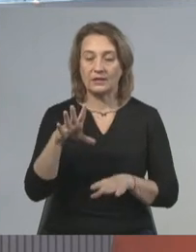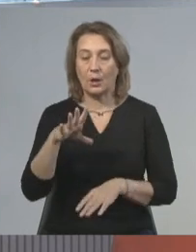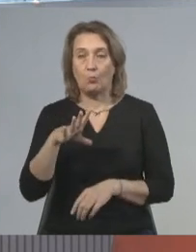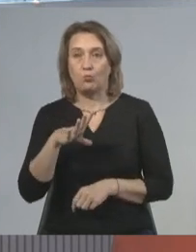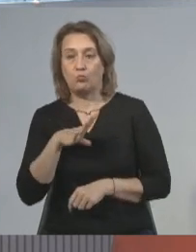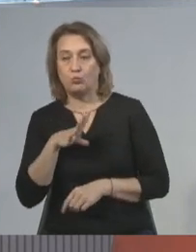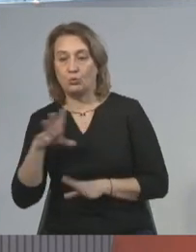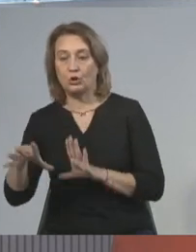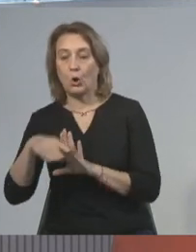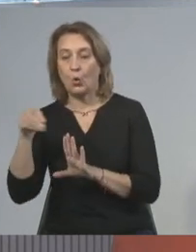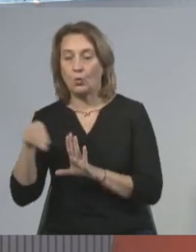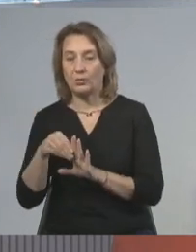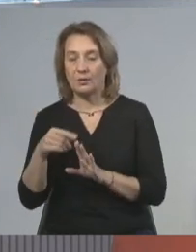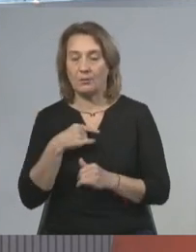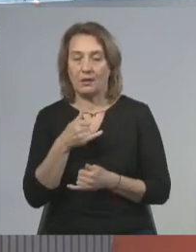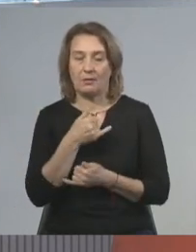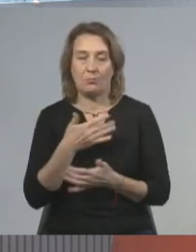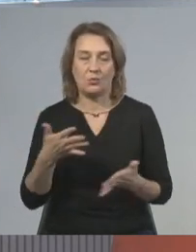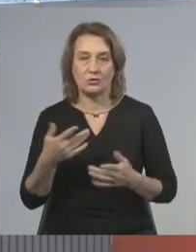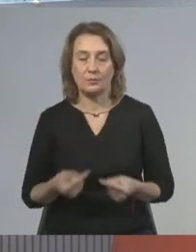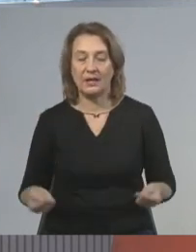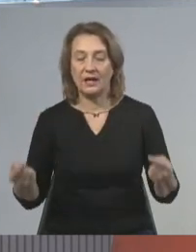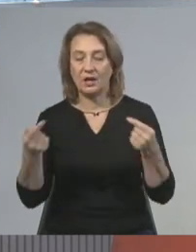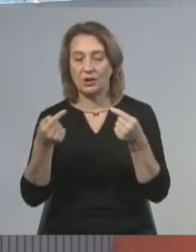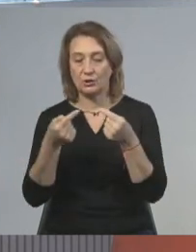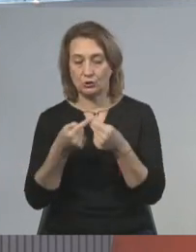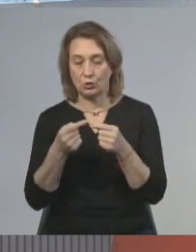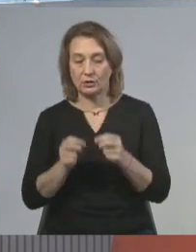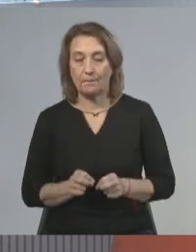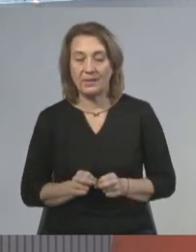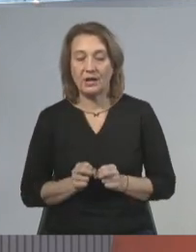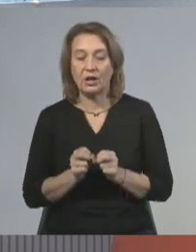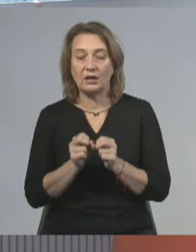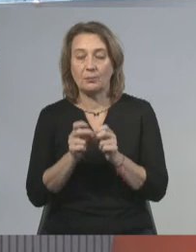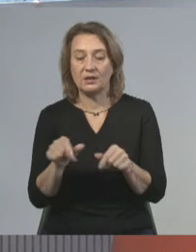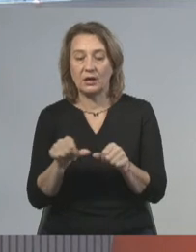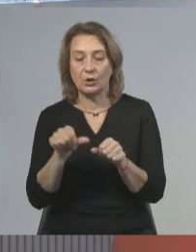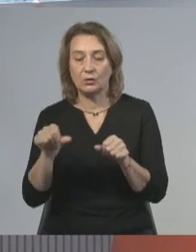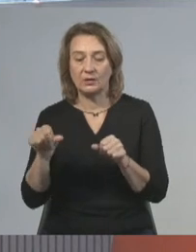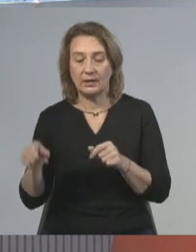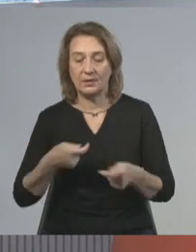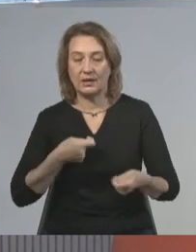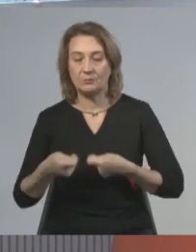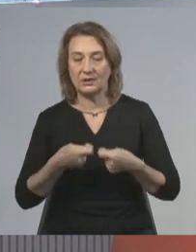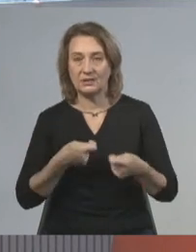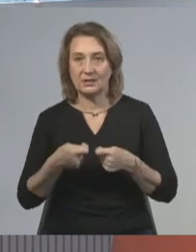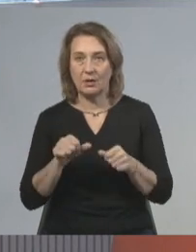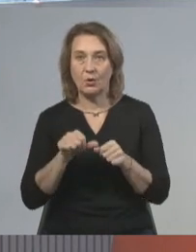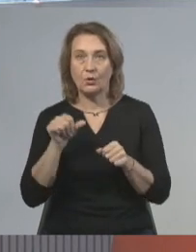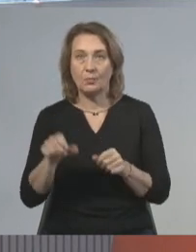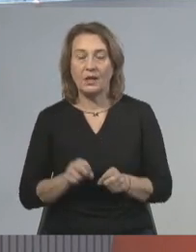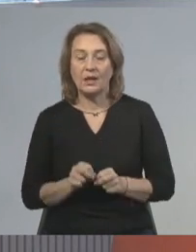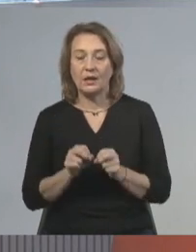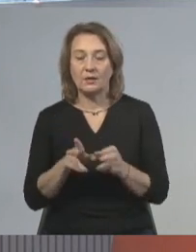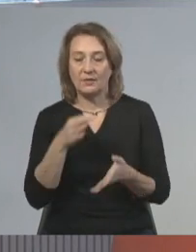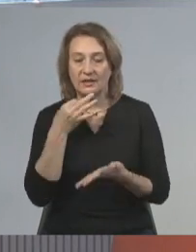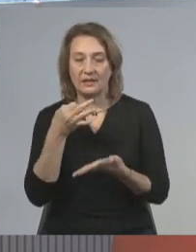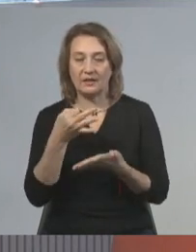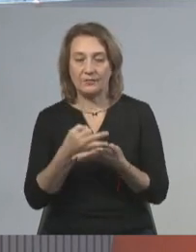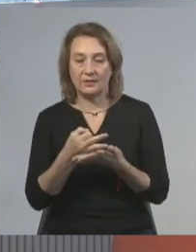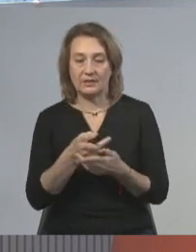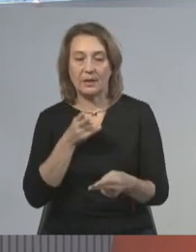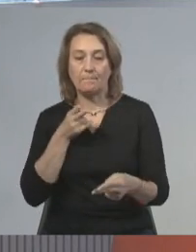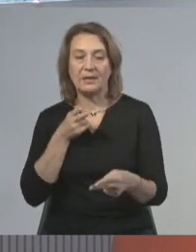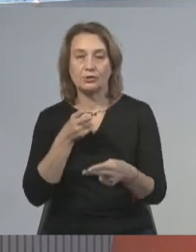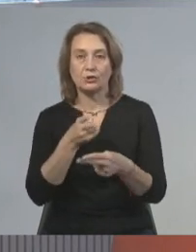be chosen is actually covered by the constitution we can't restrict it and because if something like it happens then there's a